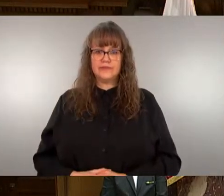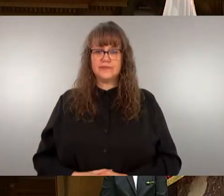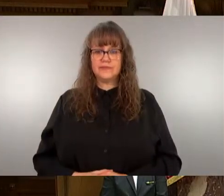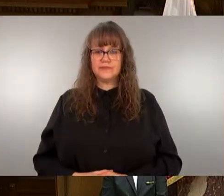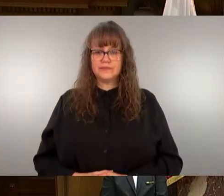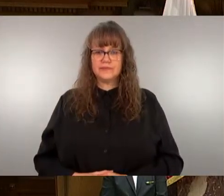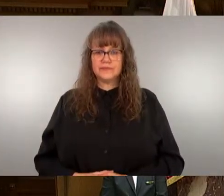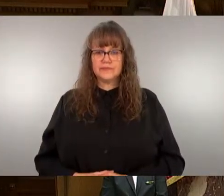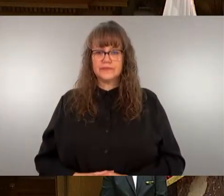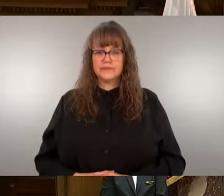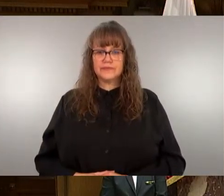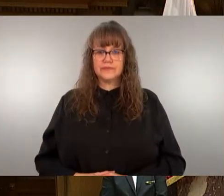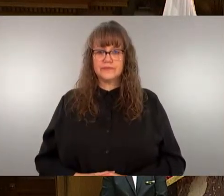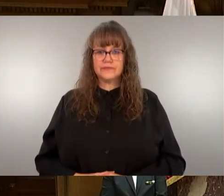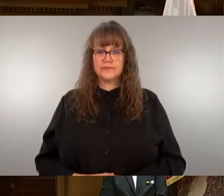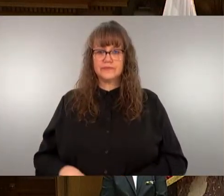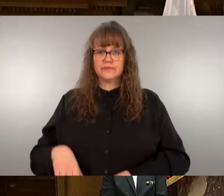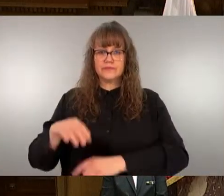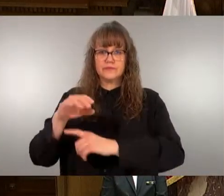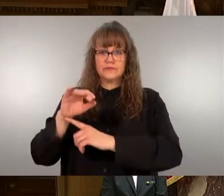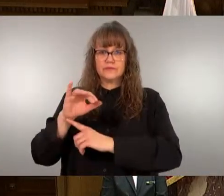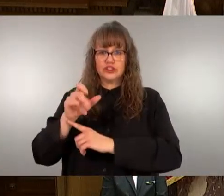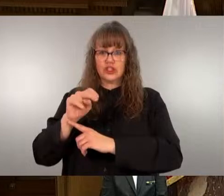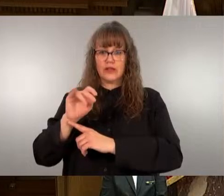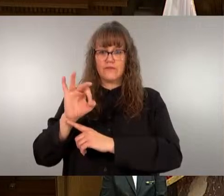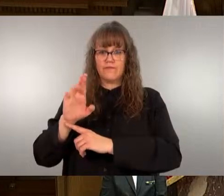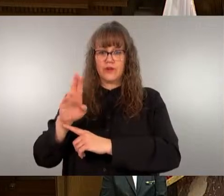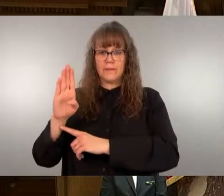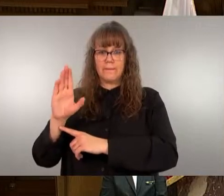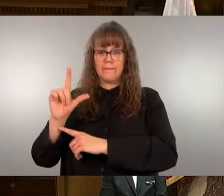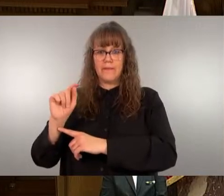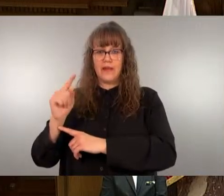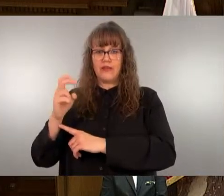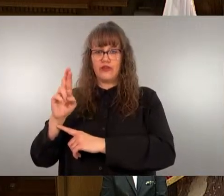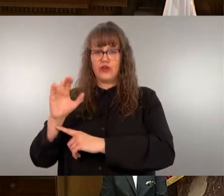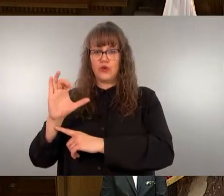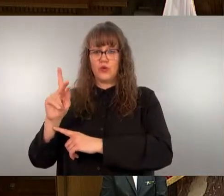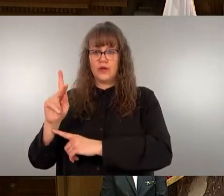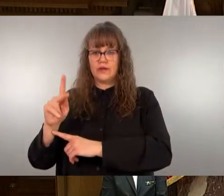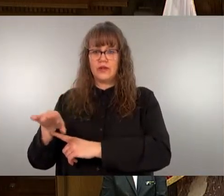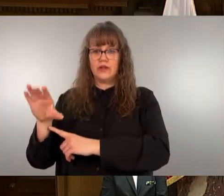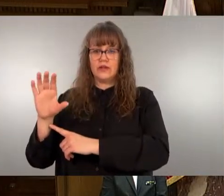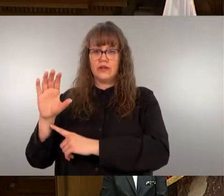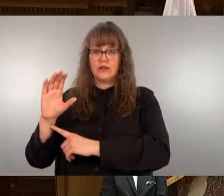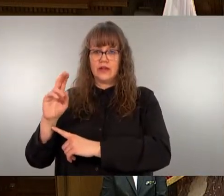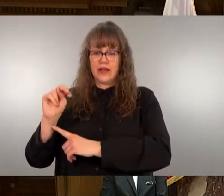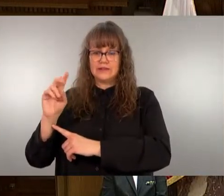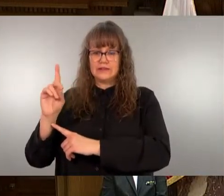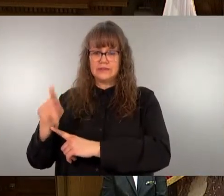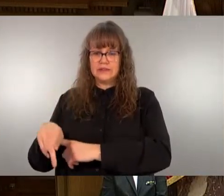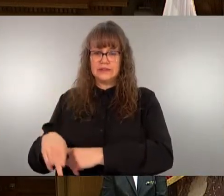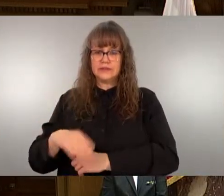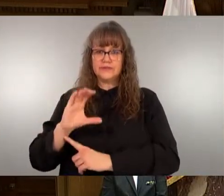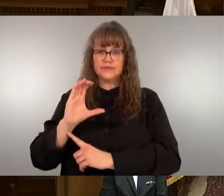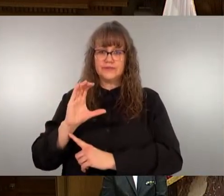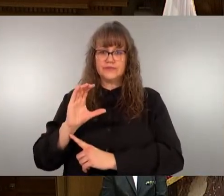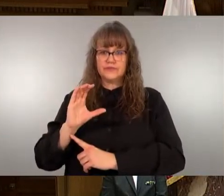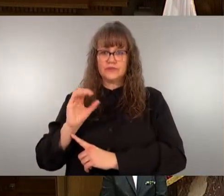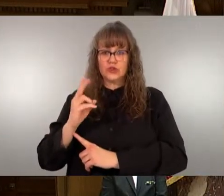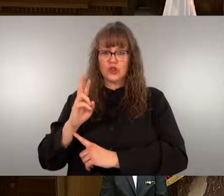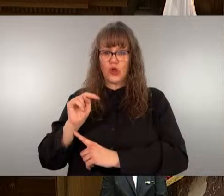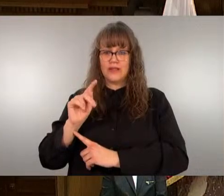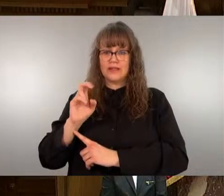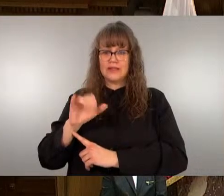BC NDP. Courtney Comox, Brennan Day, Conservative Party of BC. Cowichan